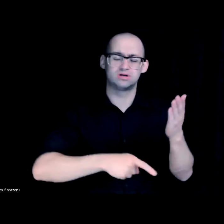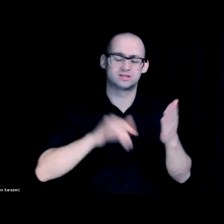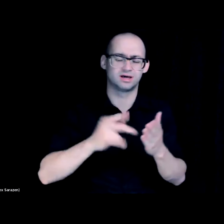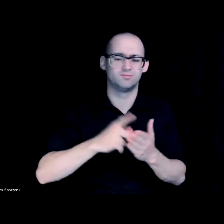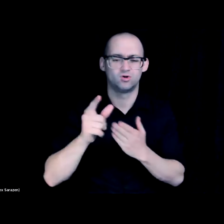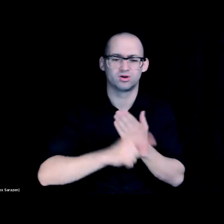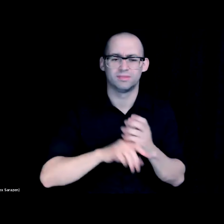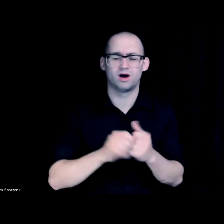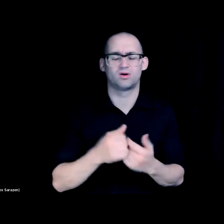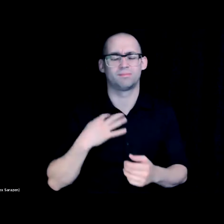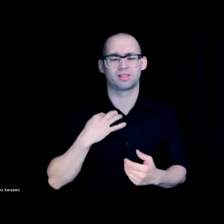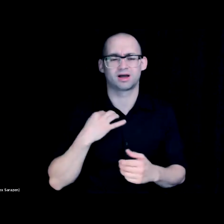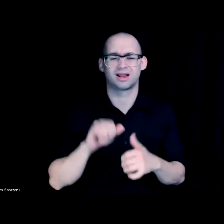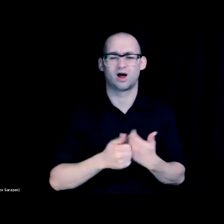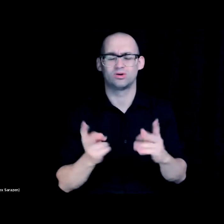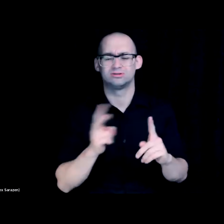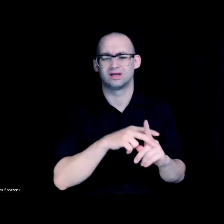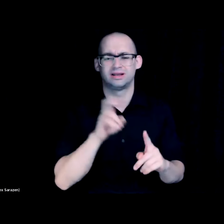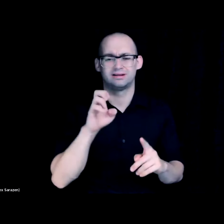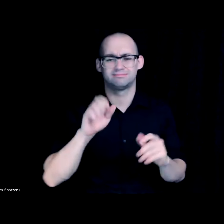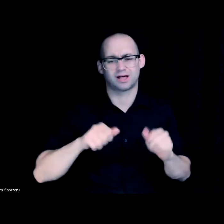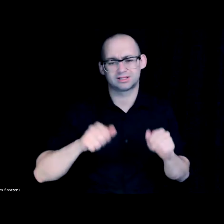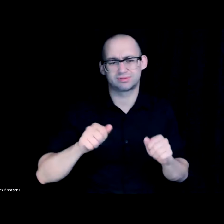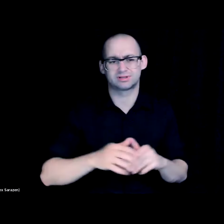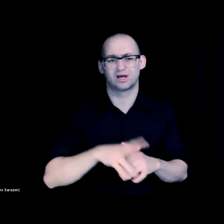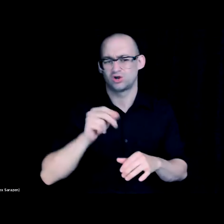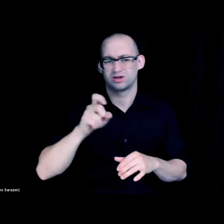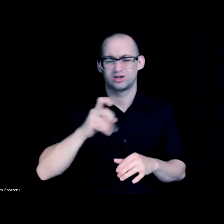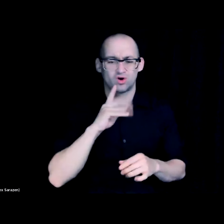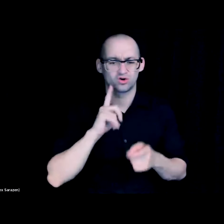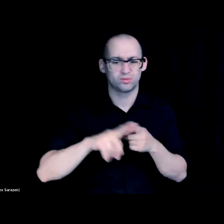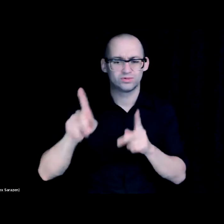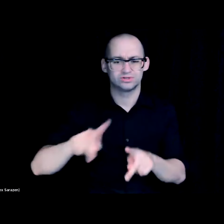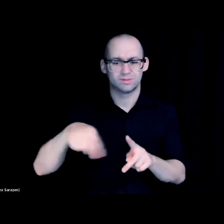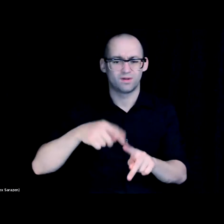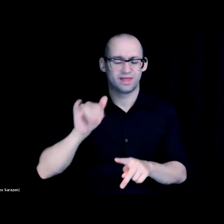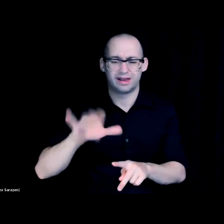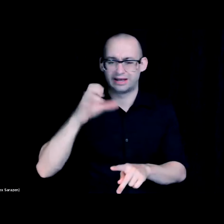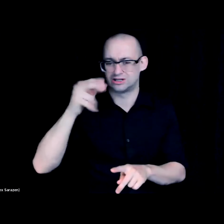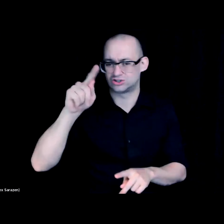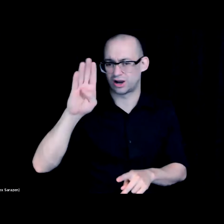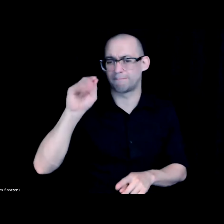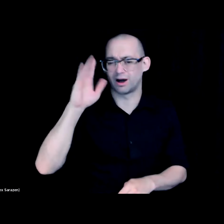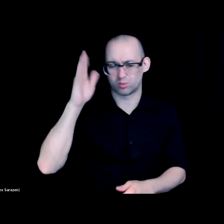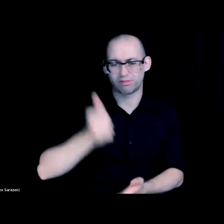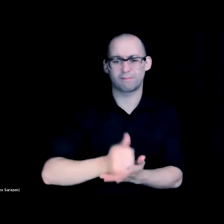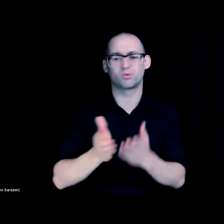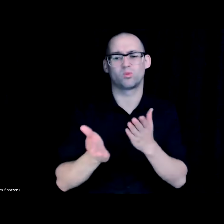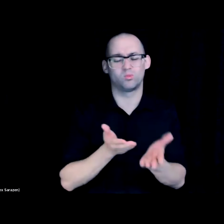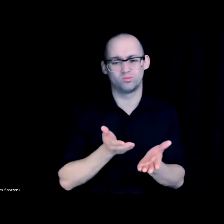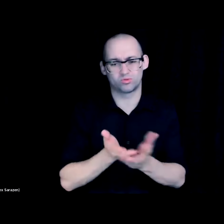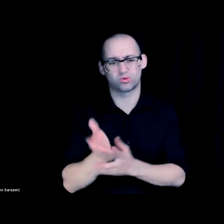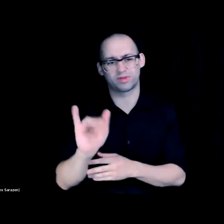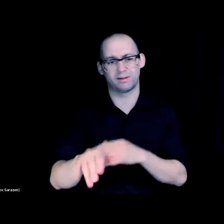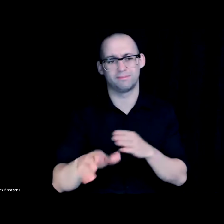apply? What do I need to do to sign eligibility? You don't necessarily need to talk to somebody for that. And so chatbots can help you walk through the process. The other thing,